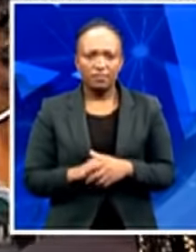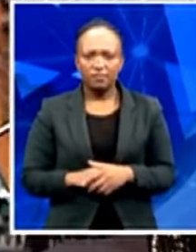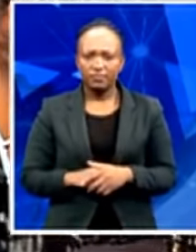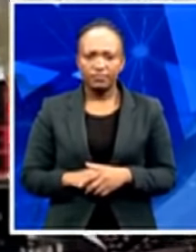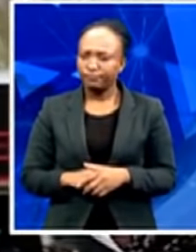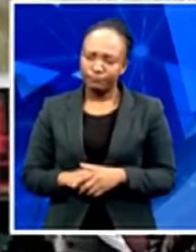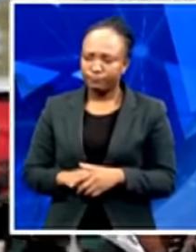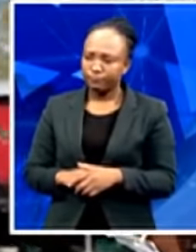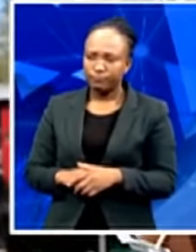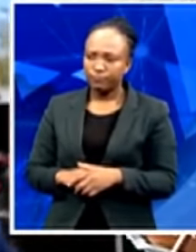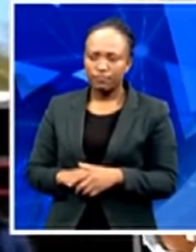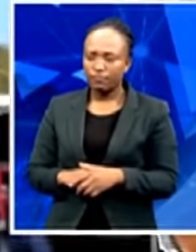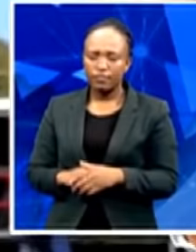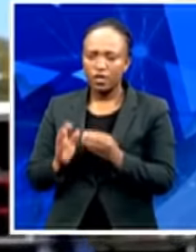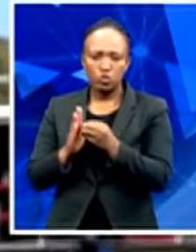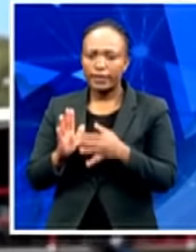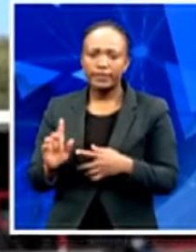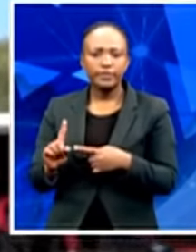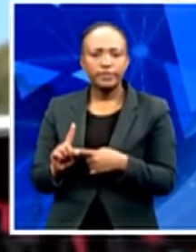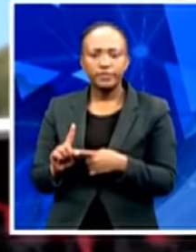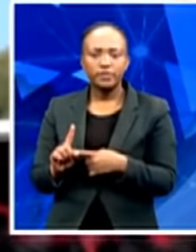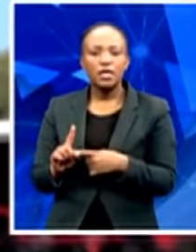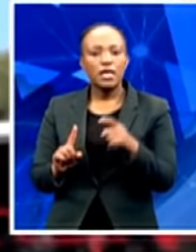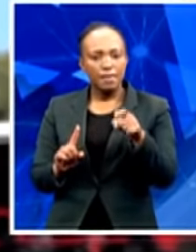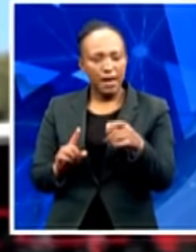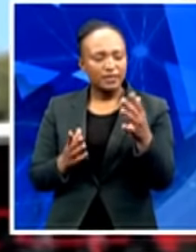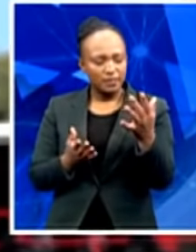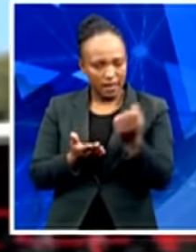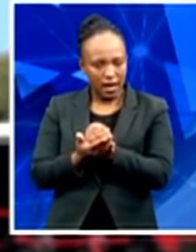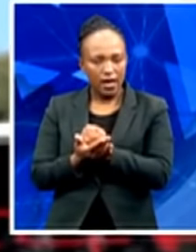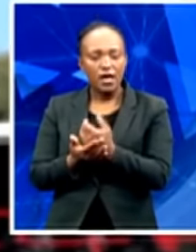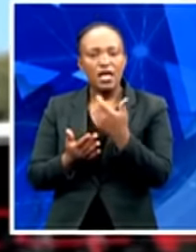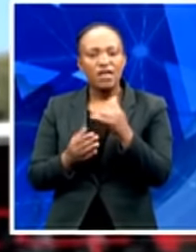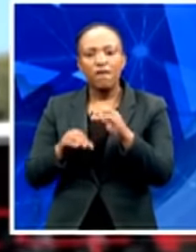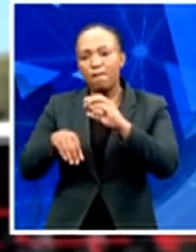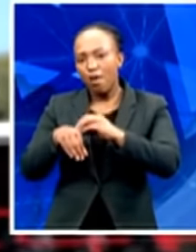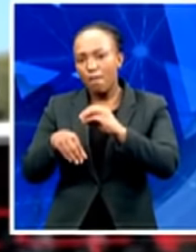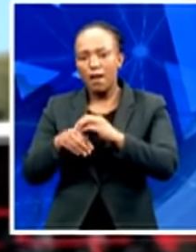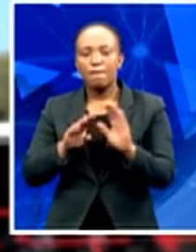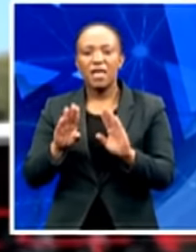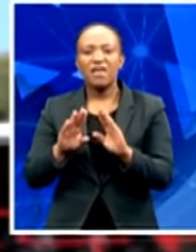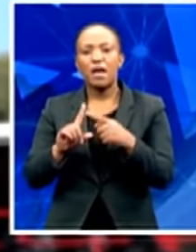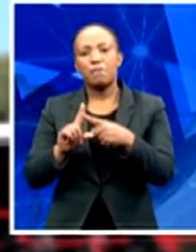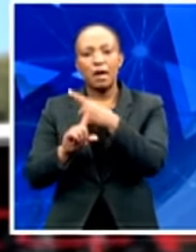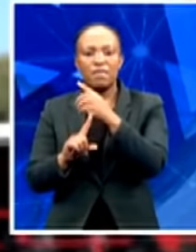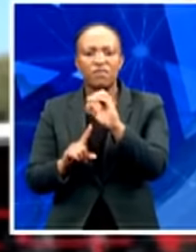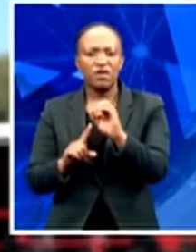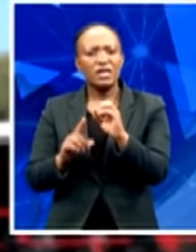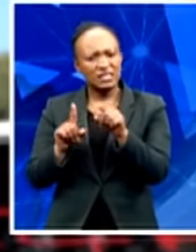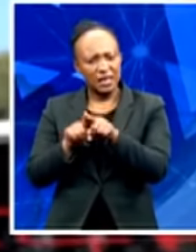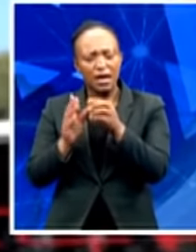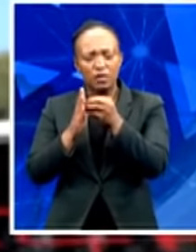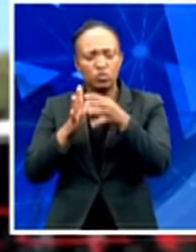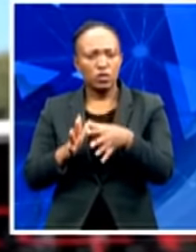taken, if there's issues of DC, you take him through like a student. Even this country banned corporal